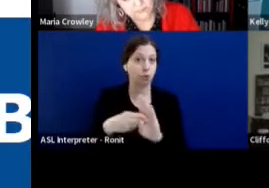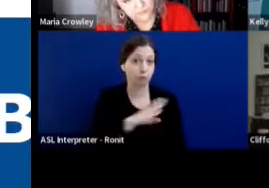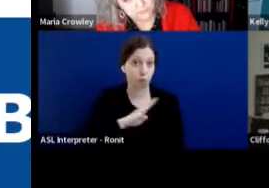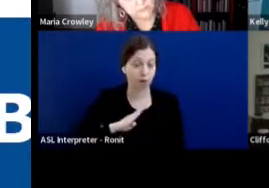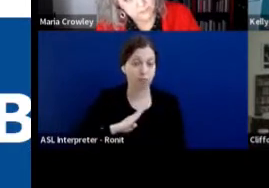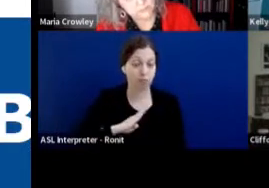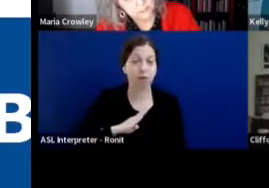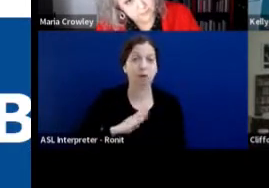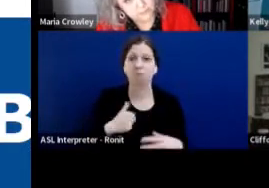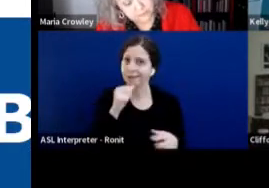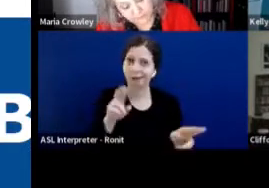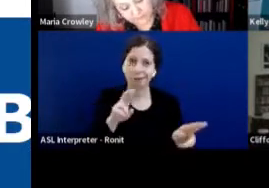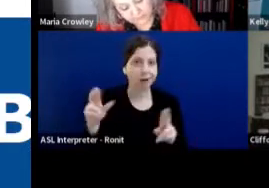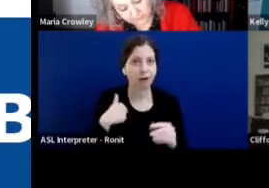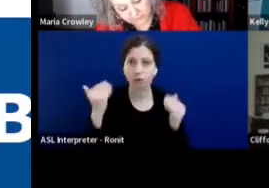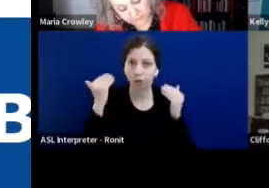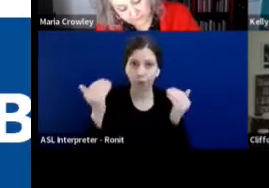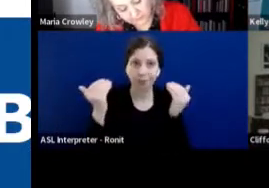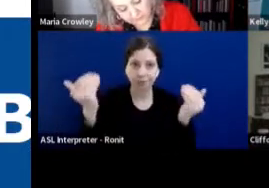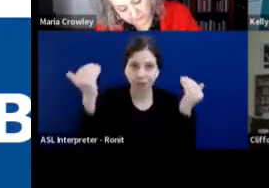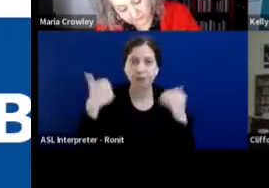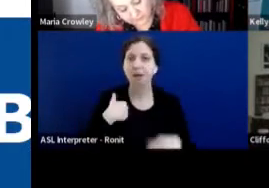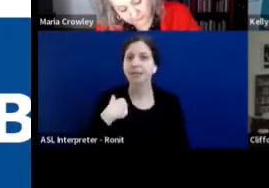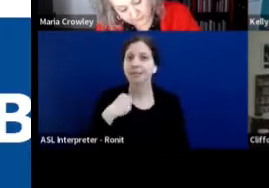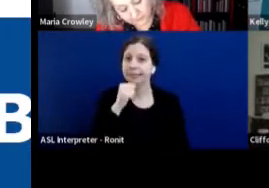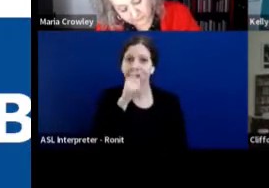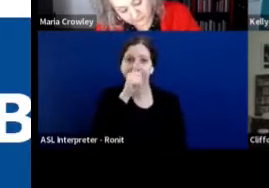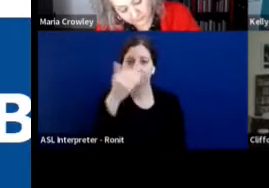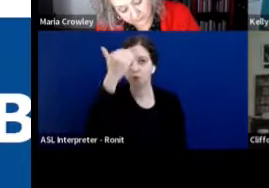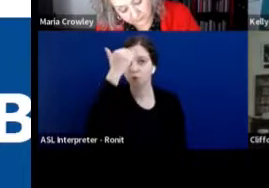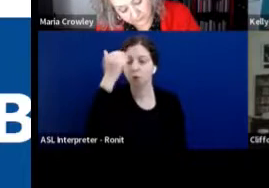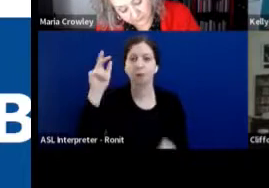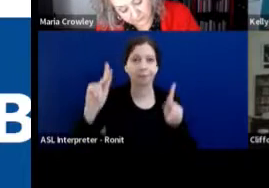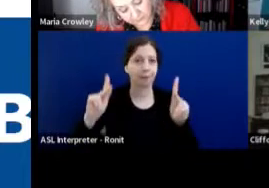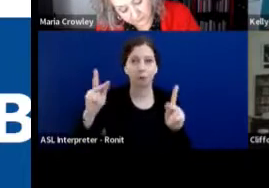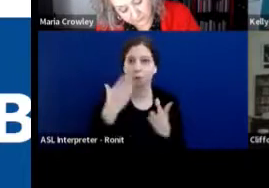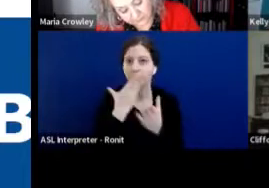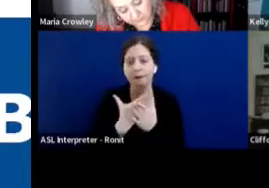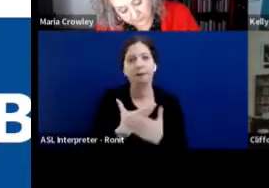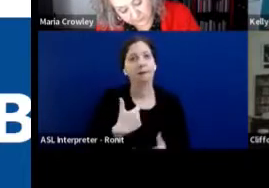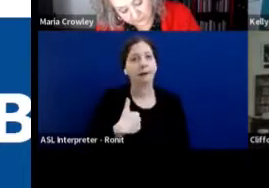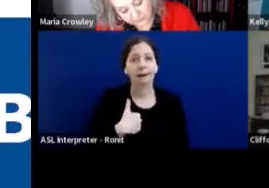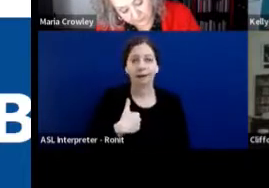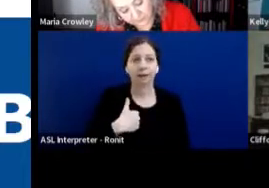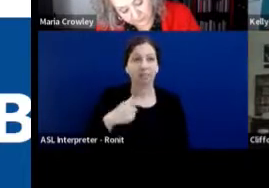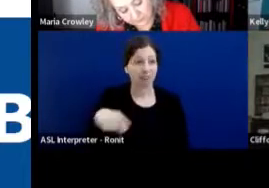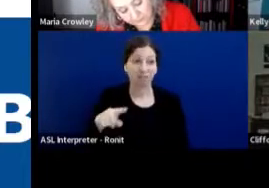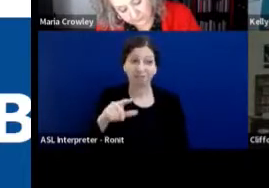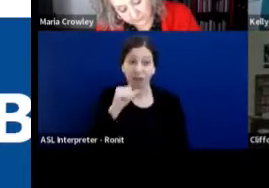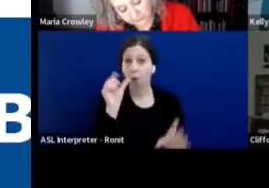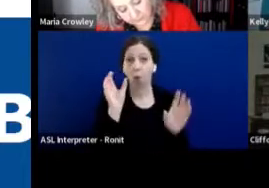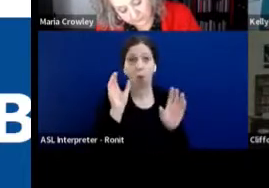don't think I was ready. I was overwhelmed. I didn't really know the people very well. They were very